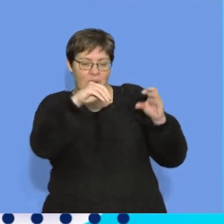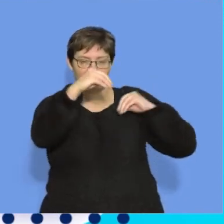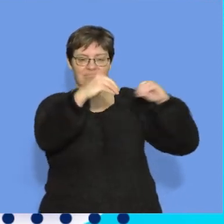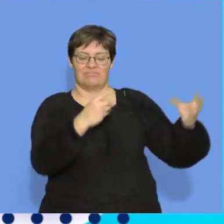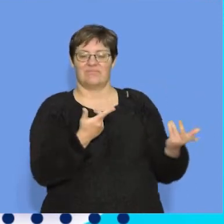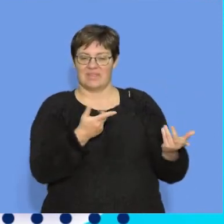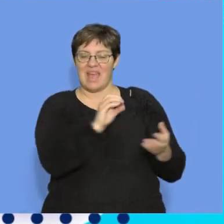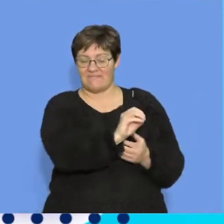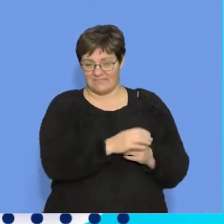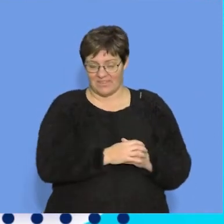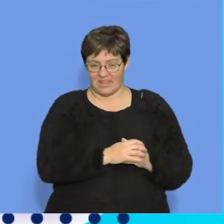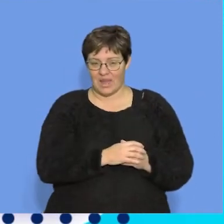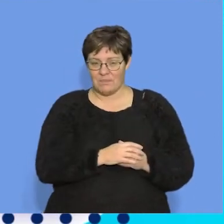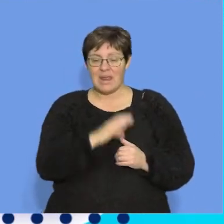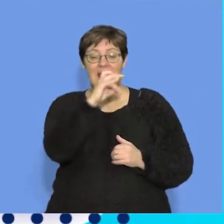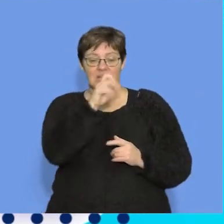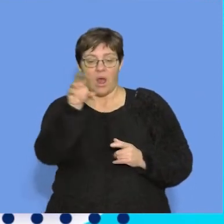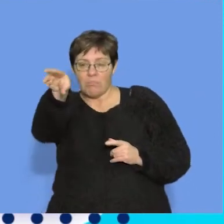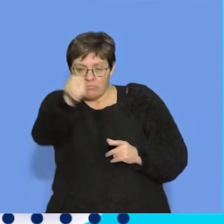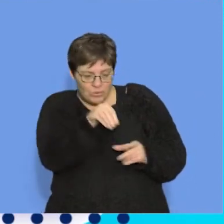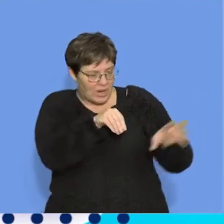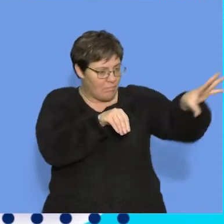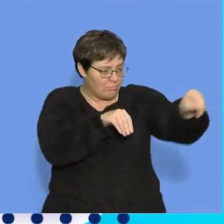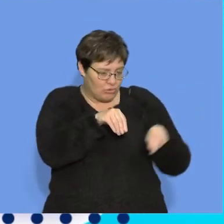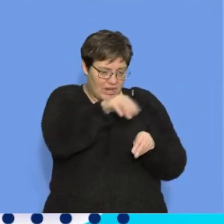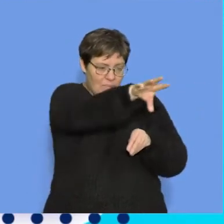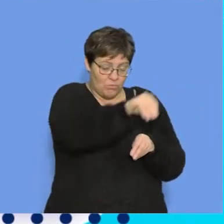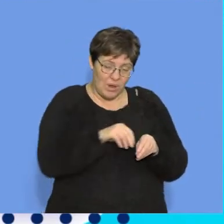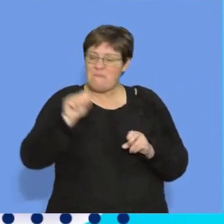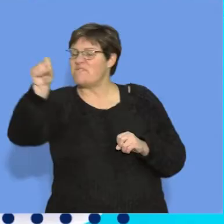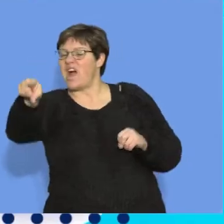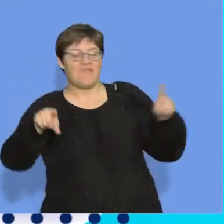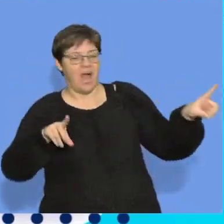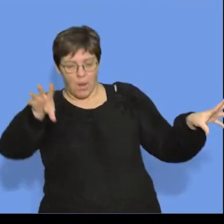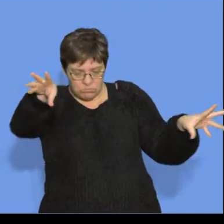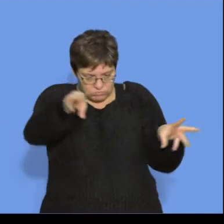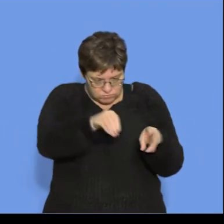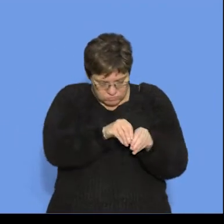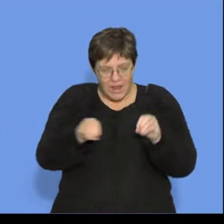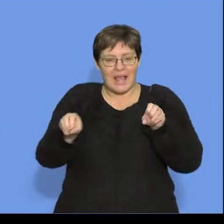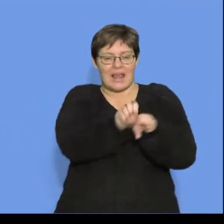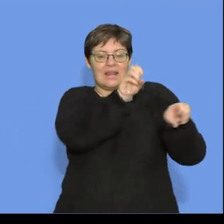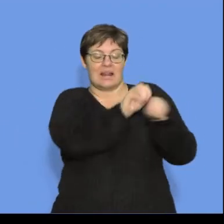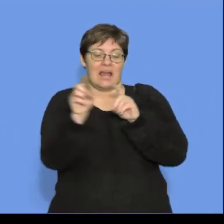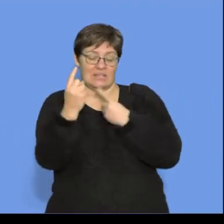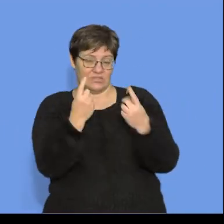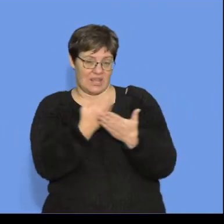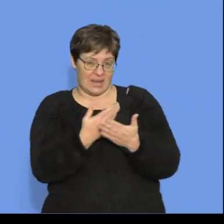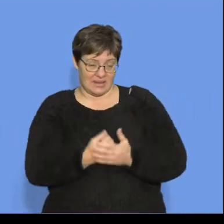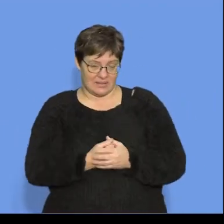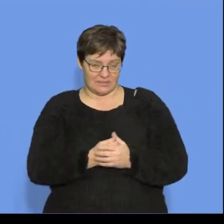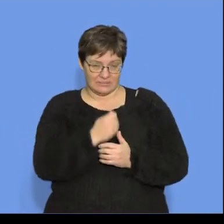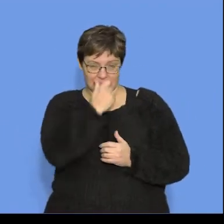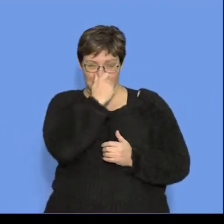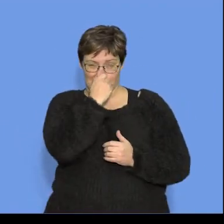and that's exactly what the catalyst does. It brings things together so that they can latch on and collide with each other. So let's look